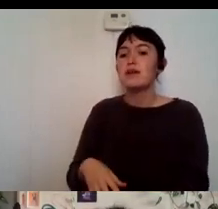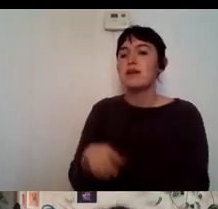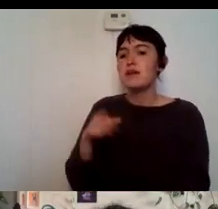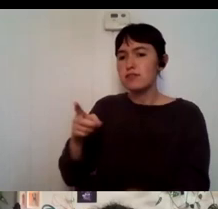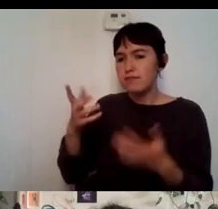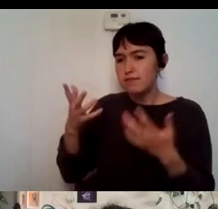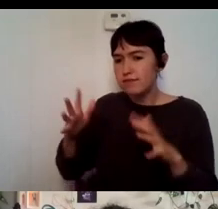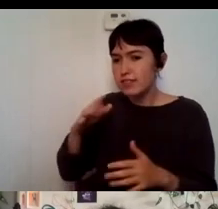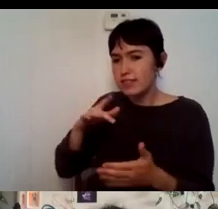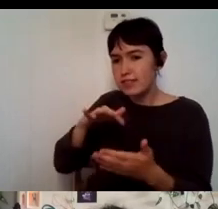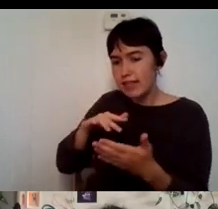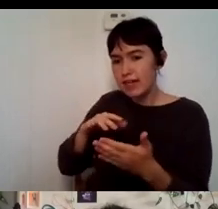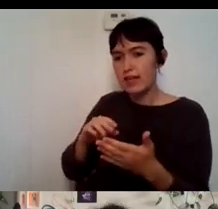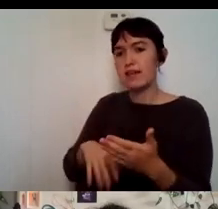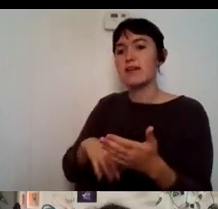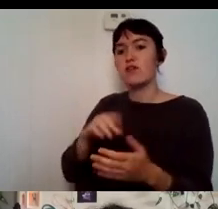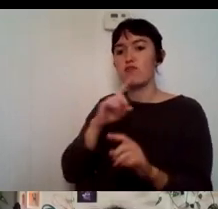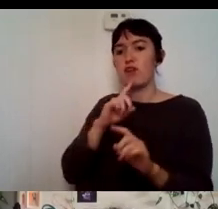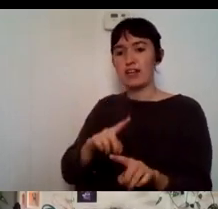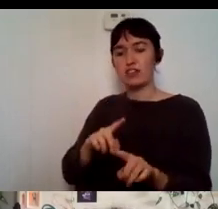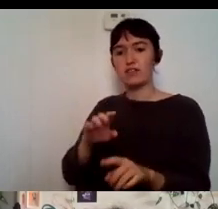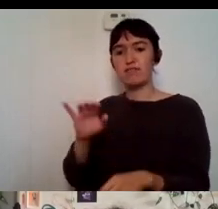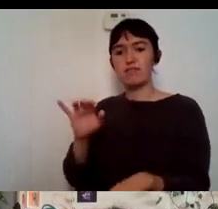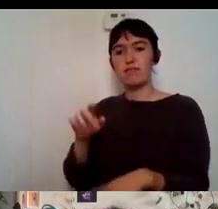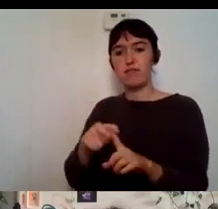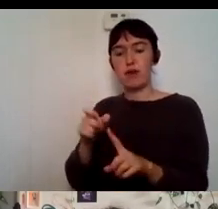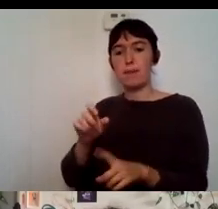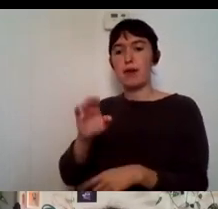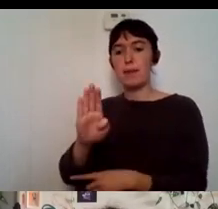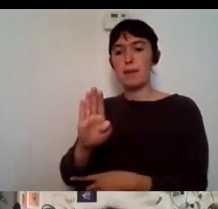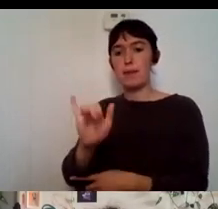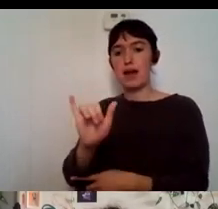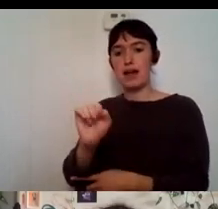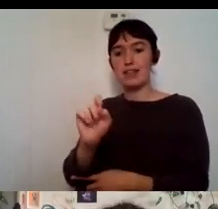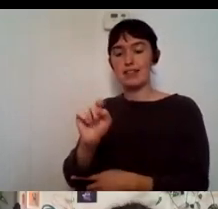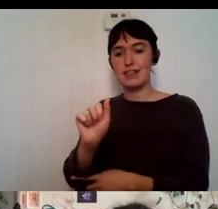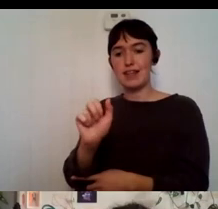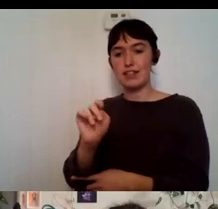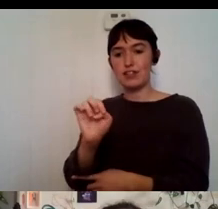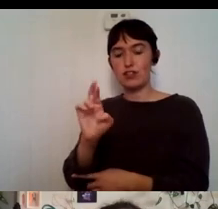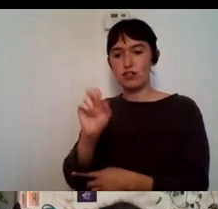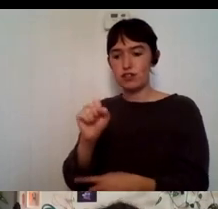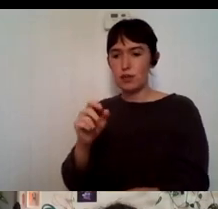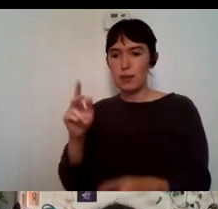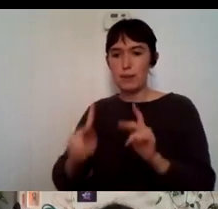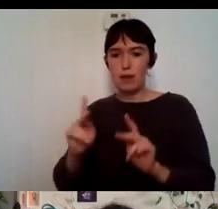reactions of bystanders, like sports fans? How do brains react to a team or player winning or